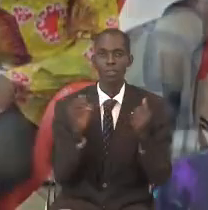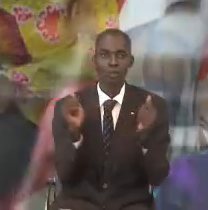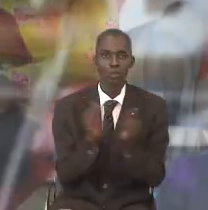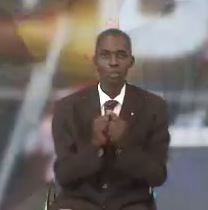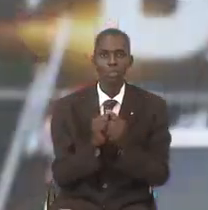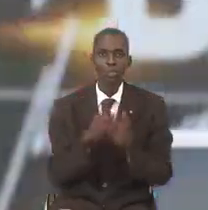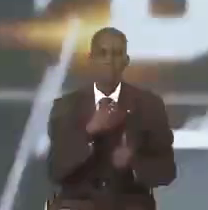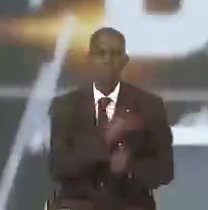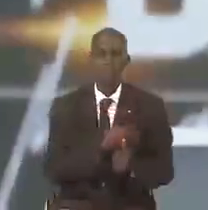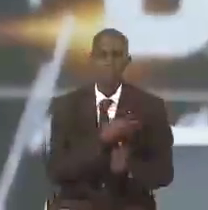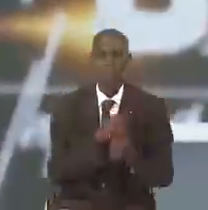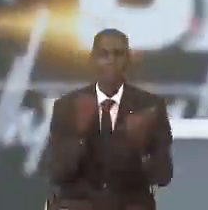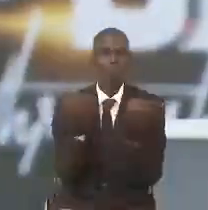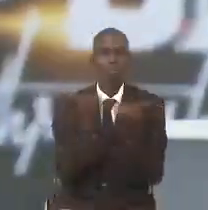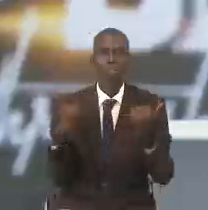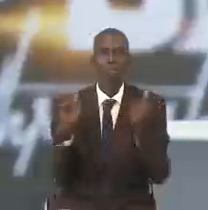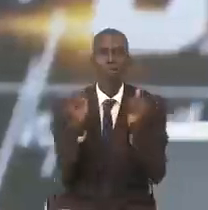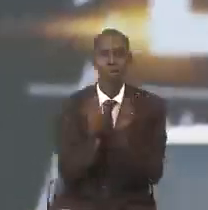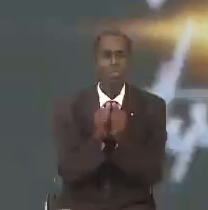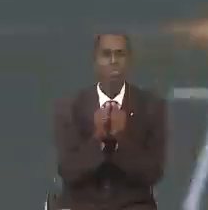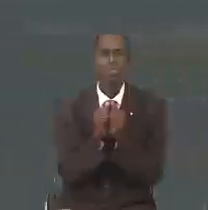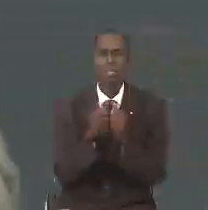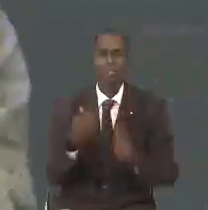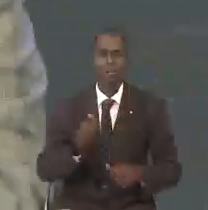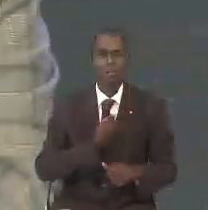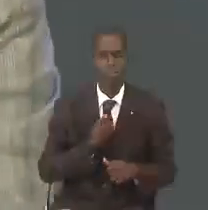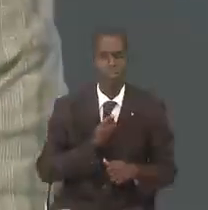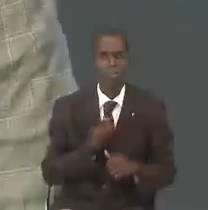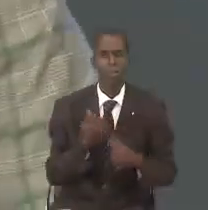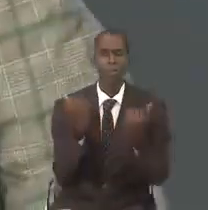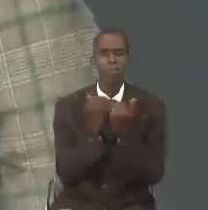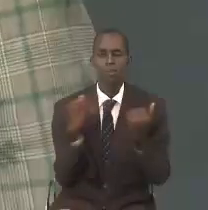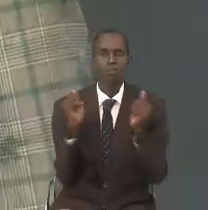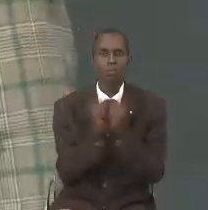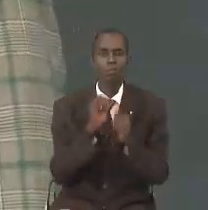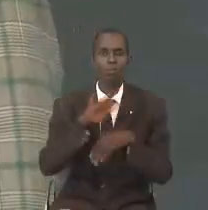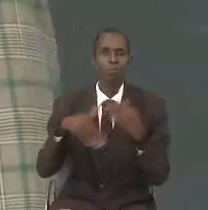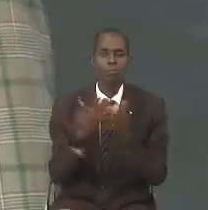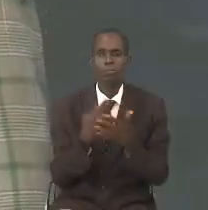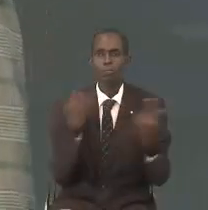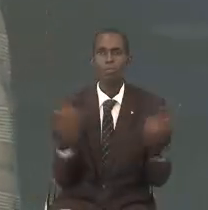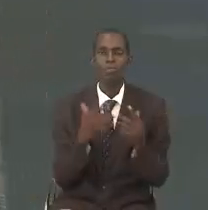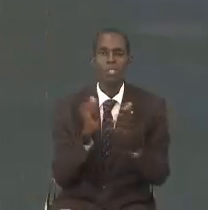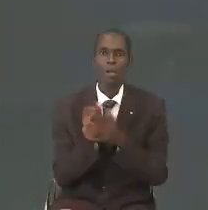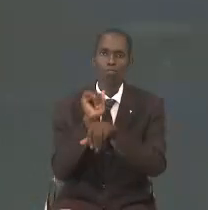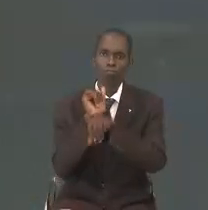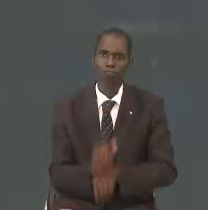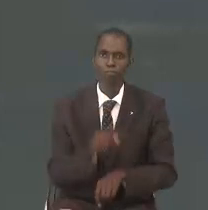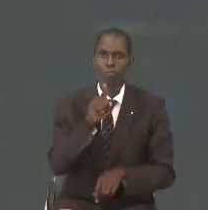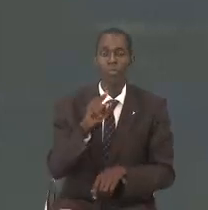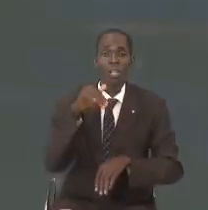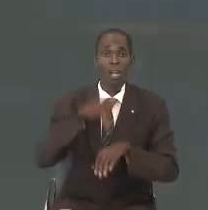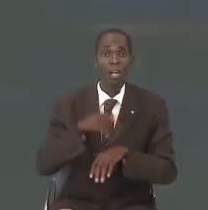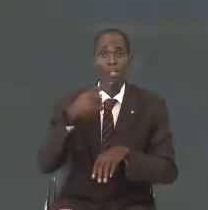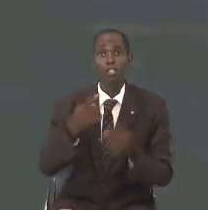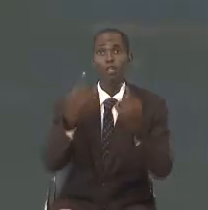battling with self. You're still battling with all those things that will pull you down at the coming of the Lord.